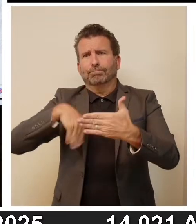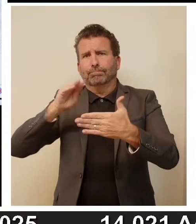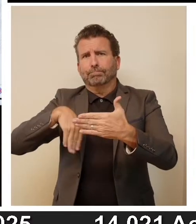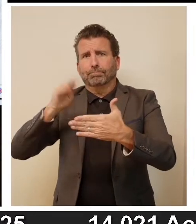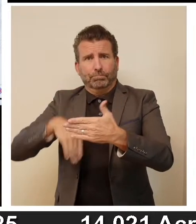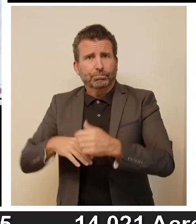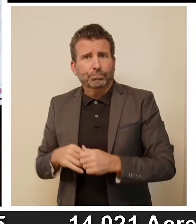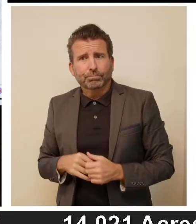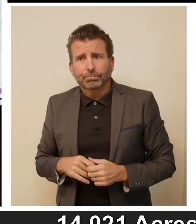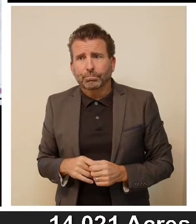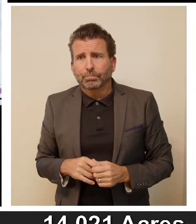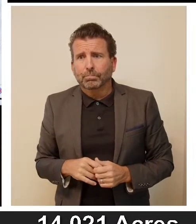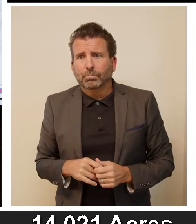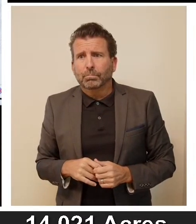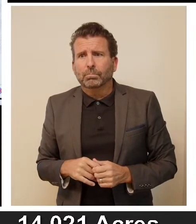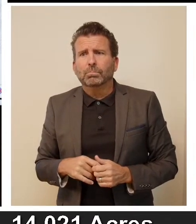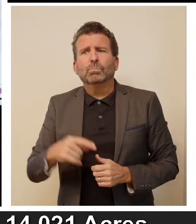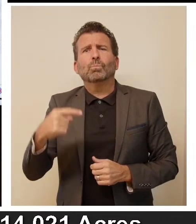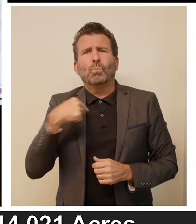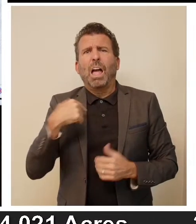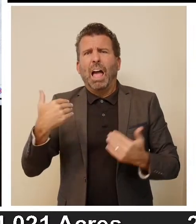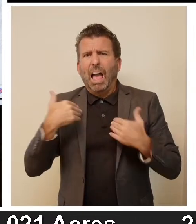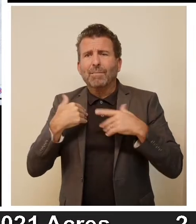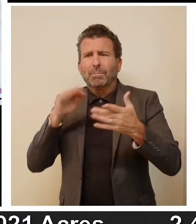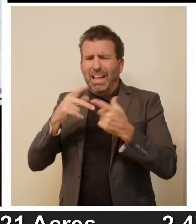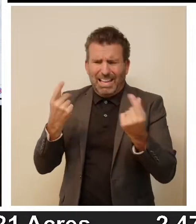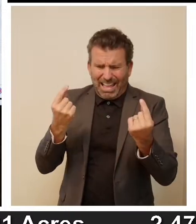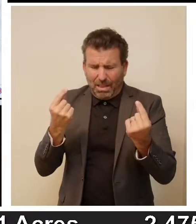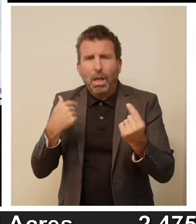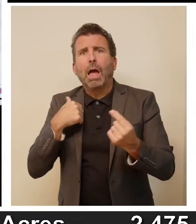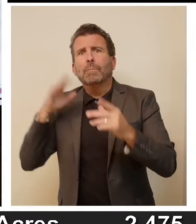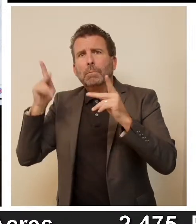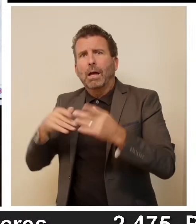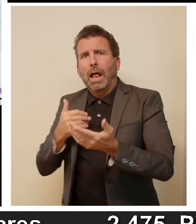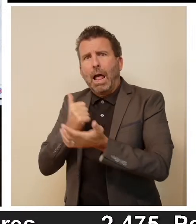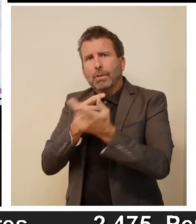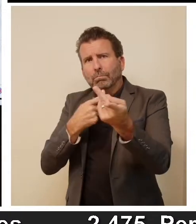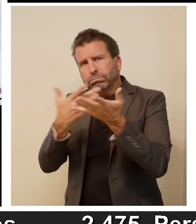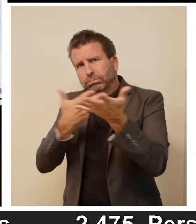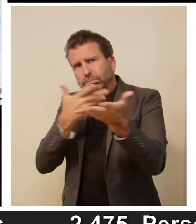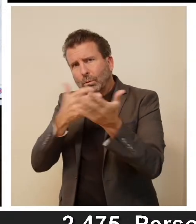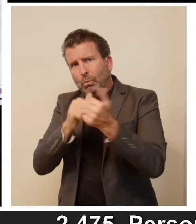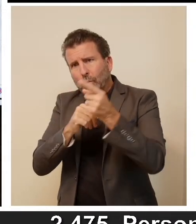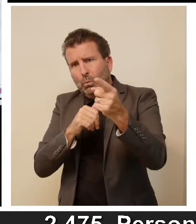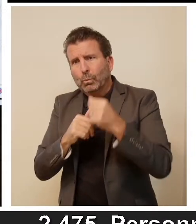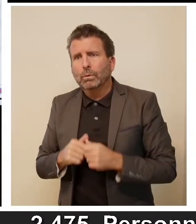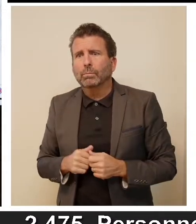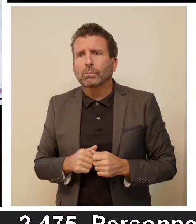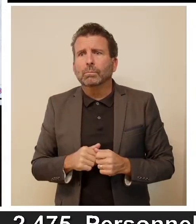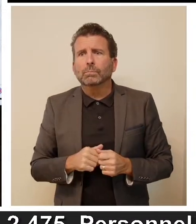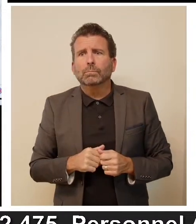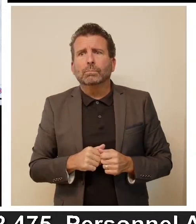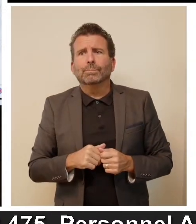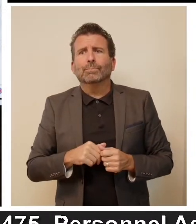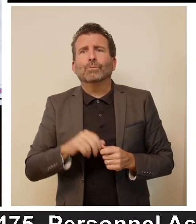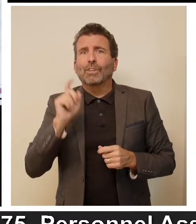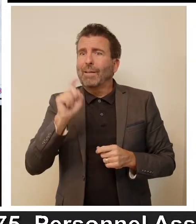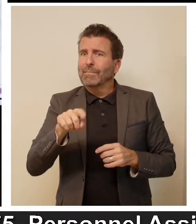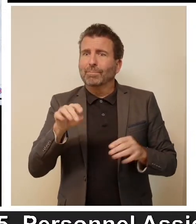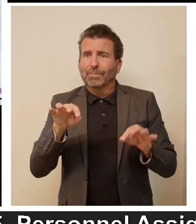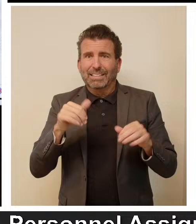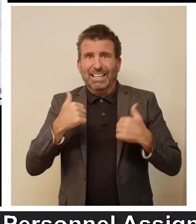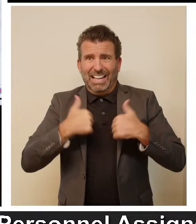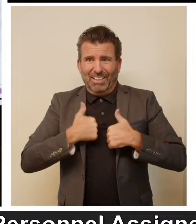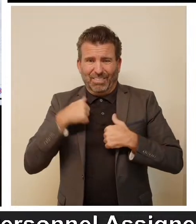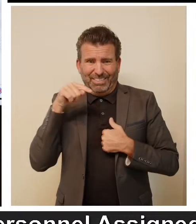something. FEMA offers assistance for survivors who live in their home at least 6 months out of the year, which means